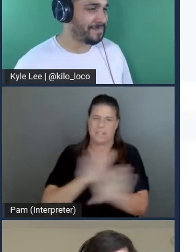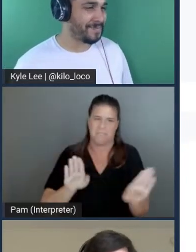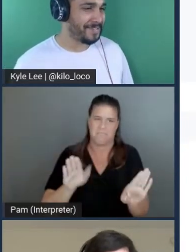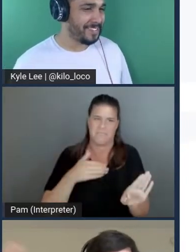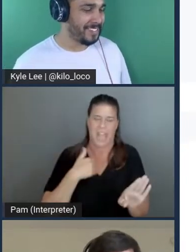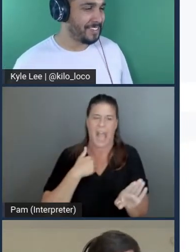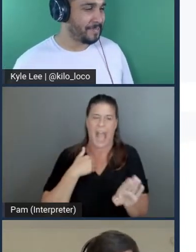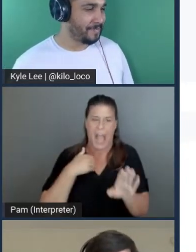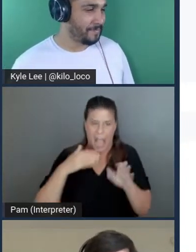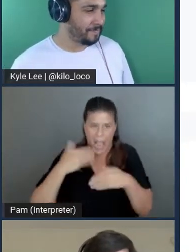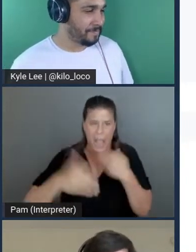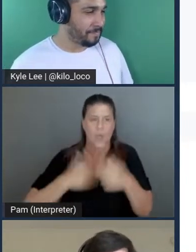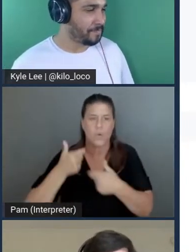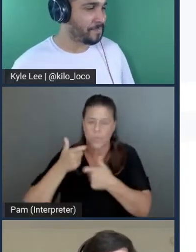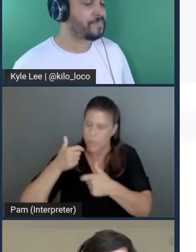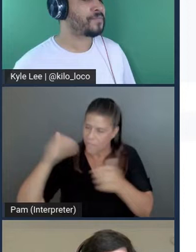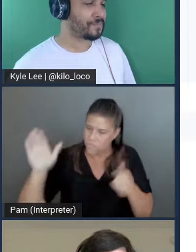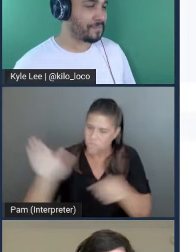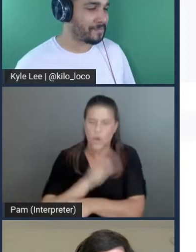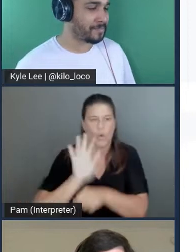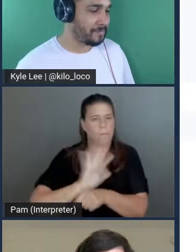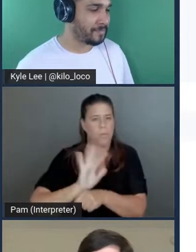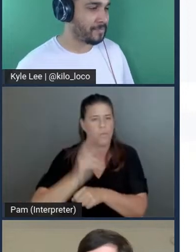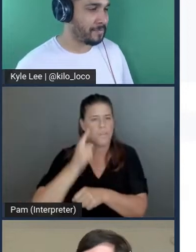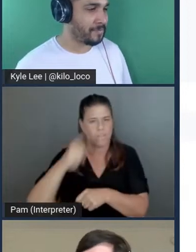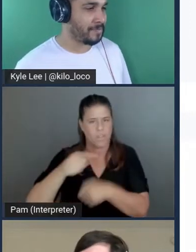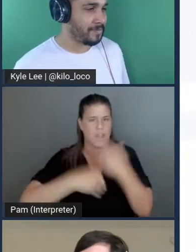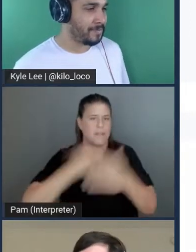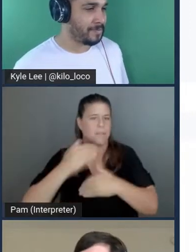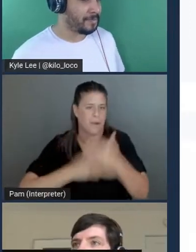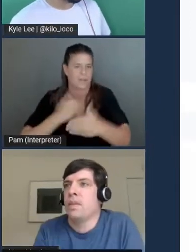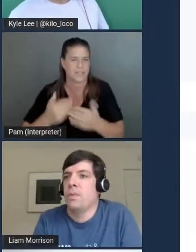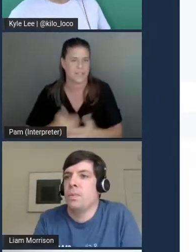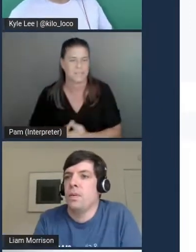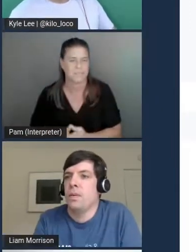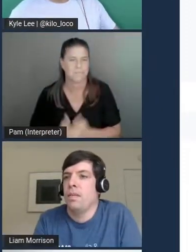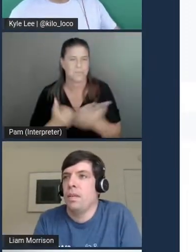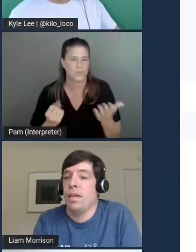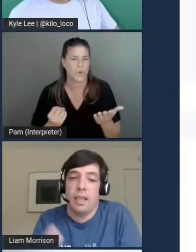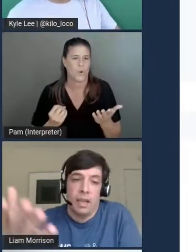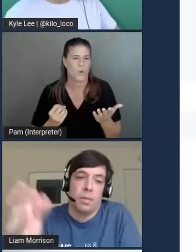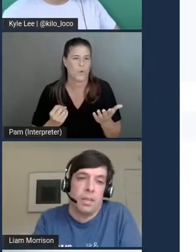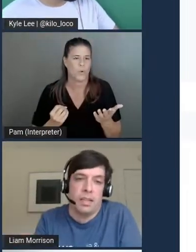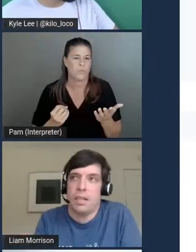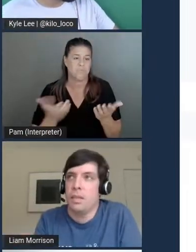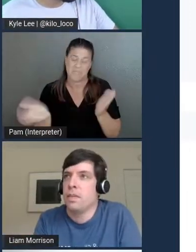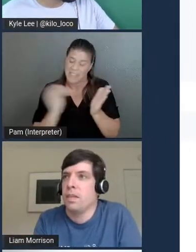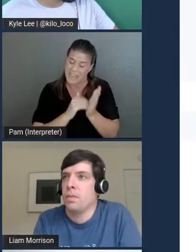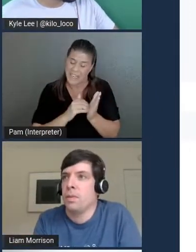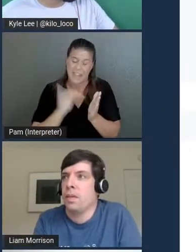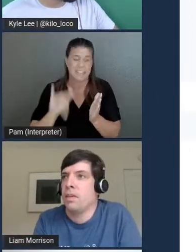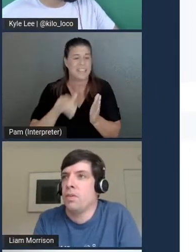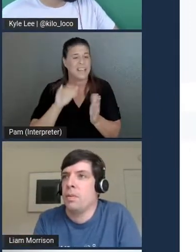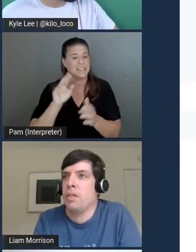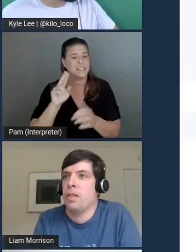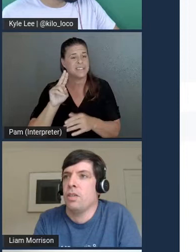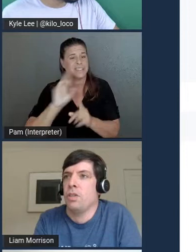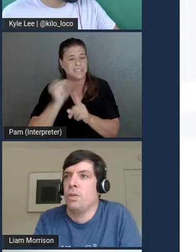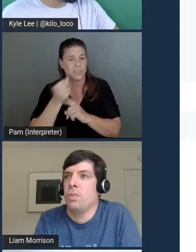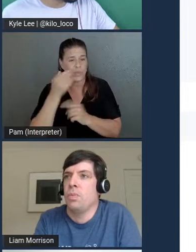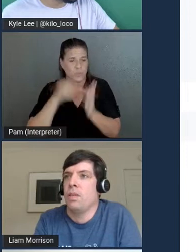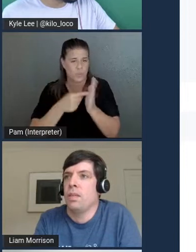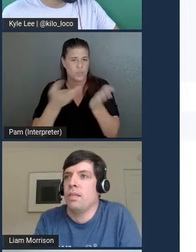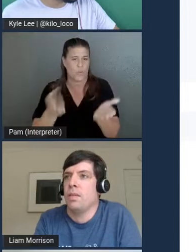run entire movies through this to process. So again, that's the use case we're showing here. So I'm actually